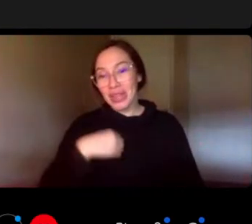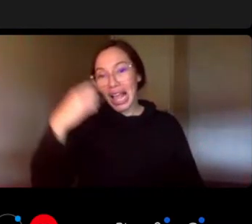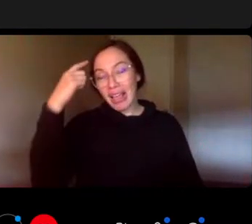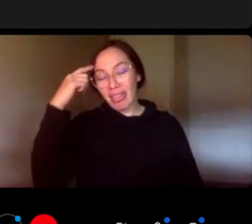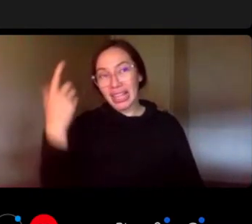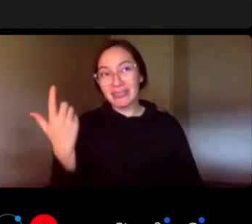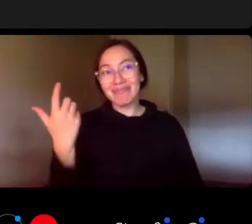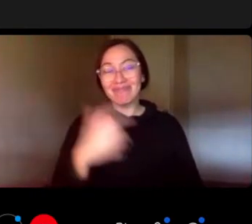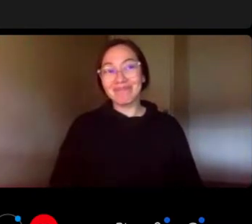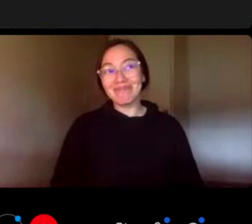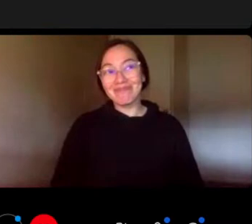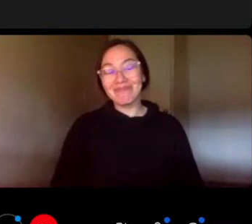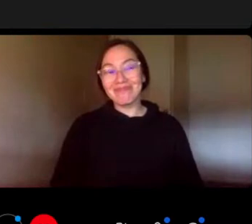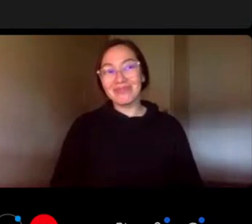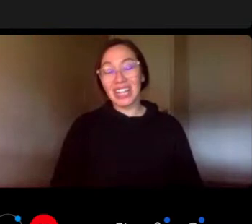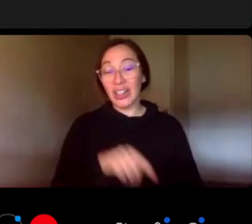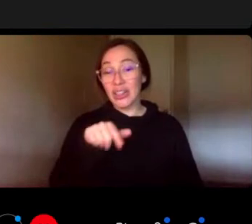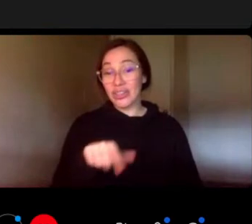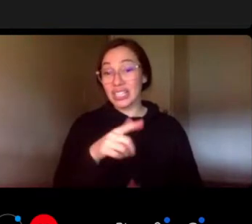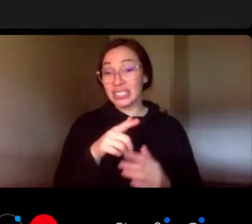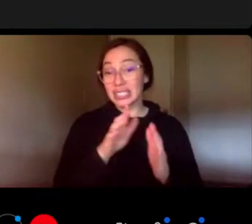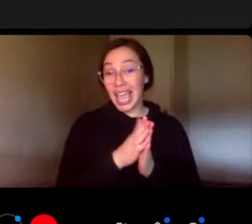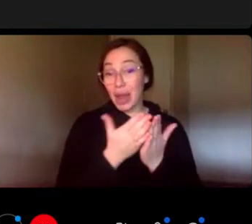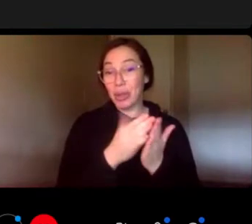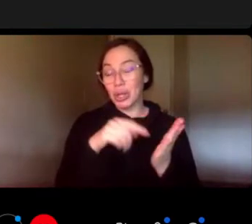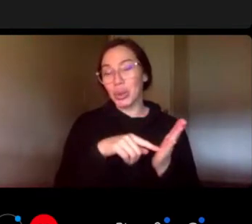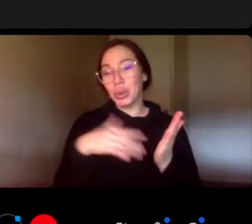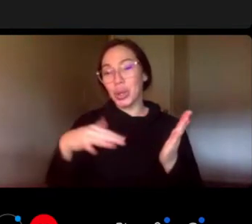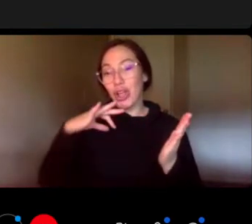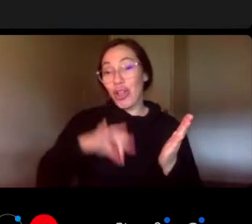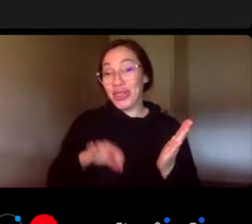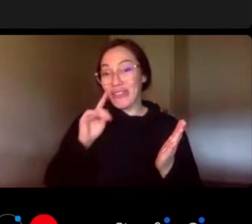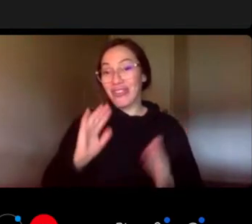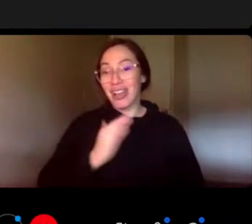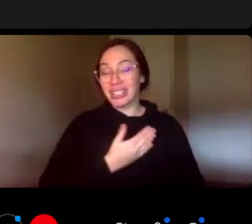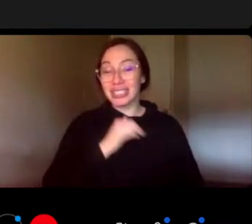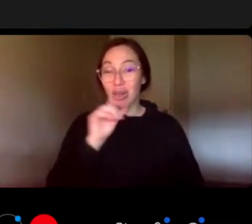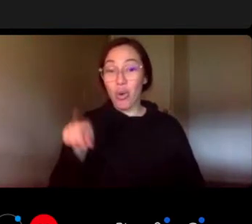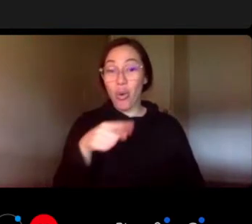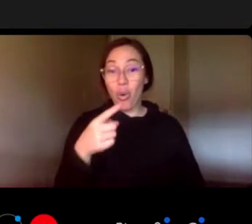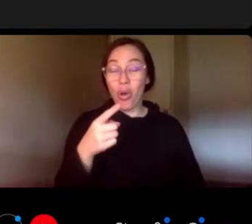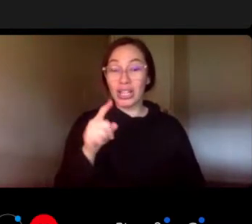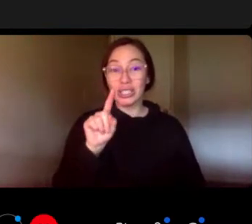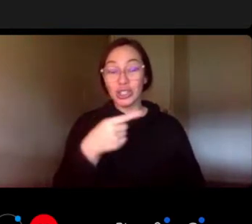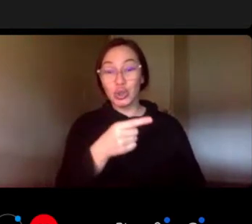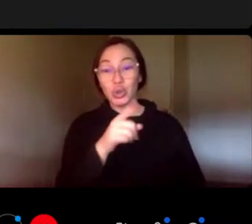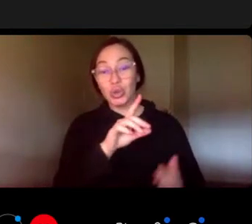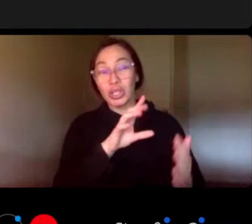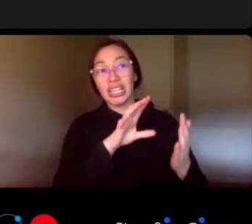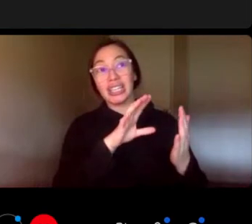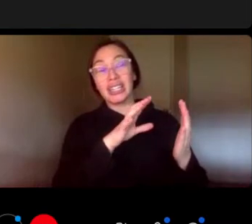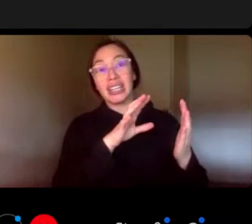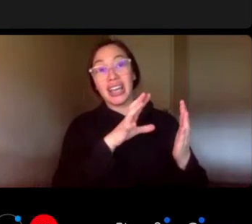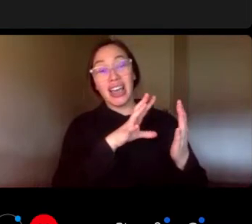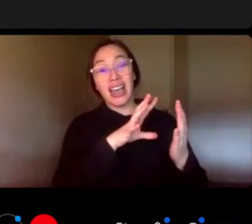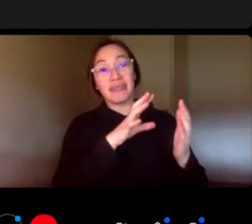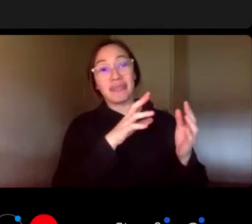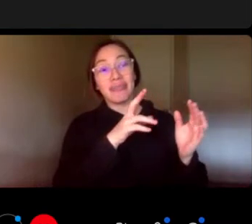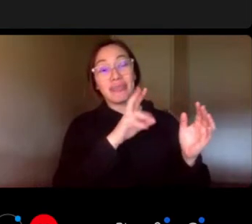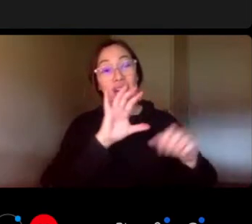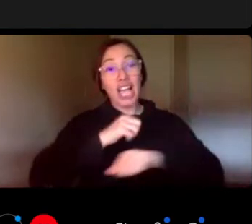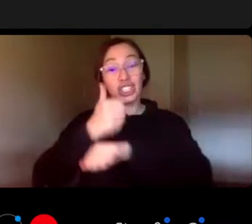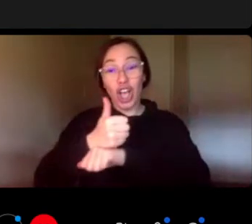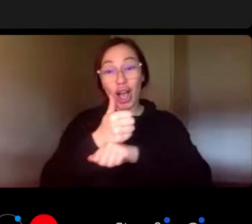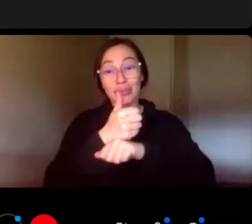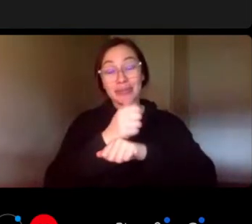was a, this handbook will be a good thing for us to not only adopt, but also to have to reflect on when we need